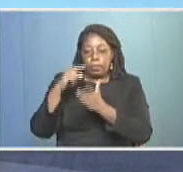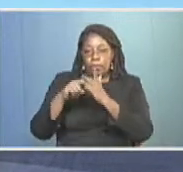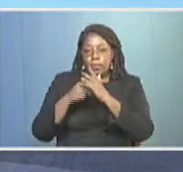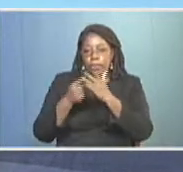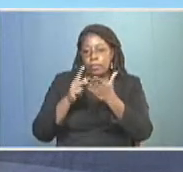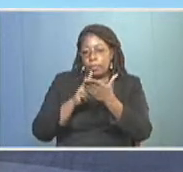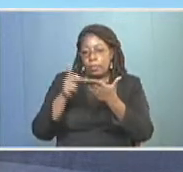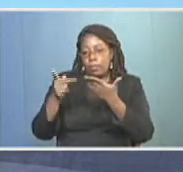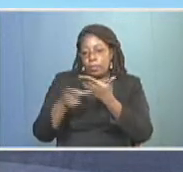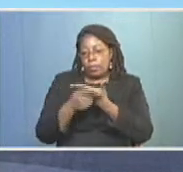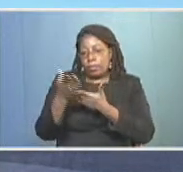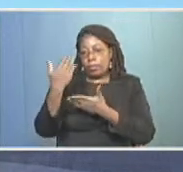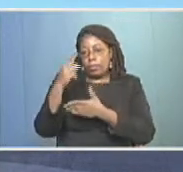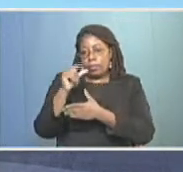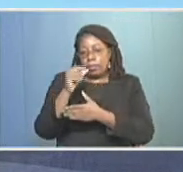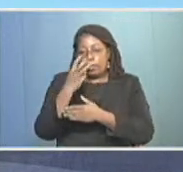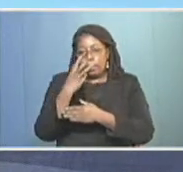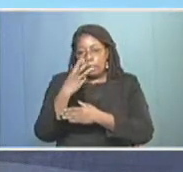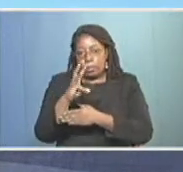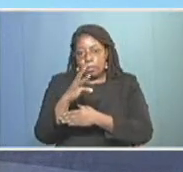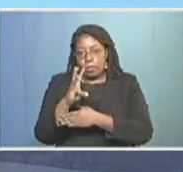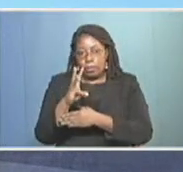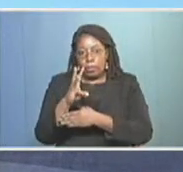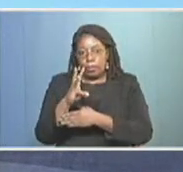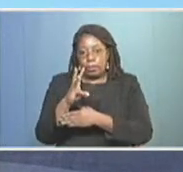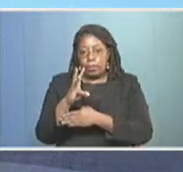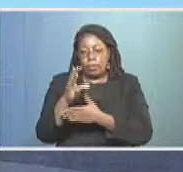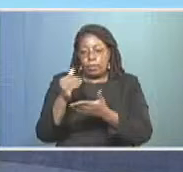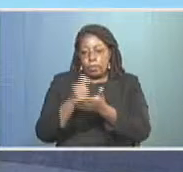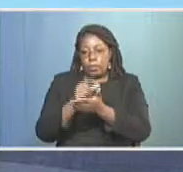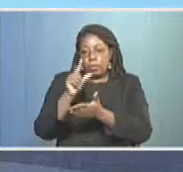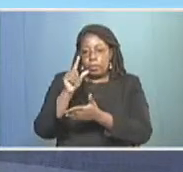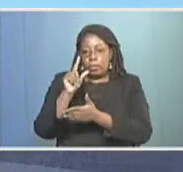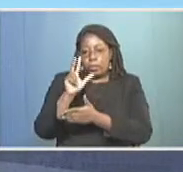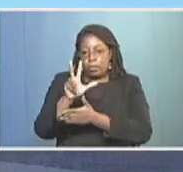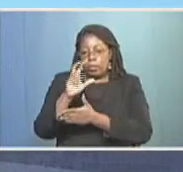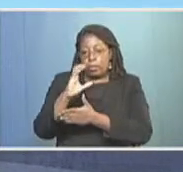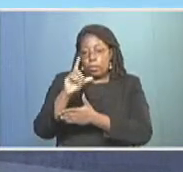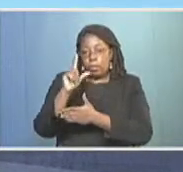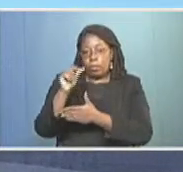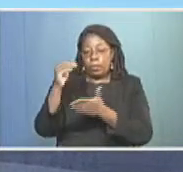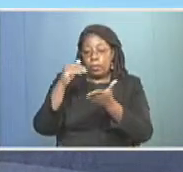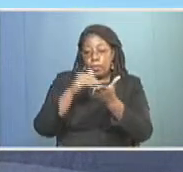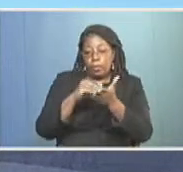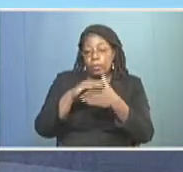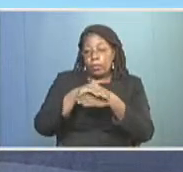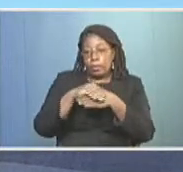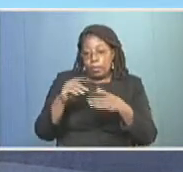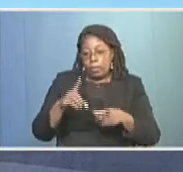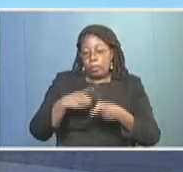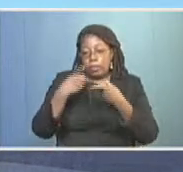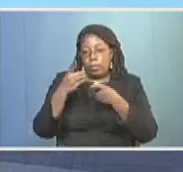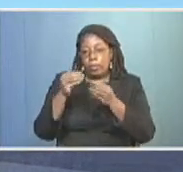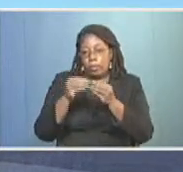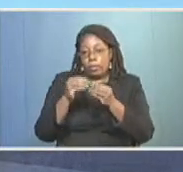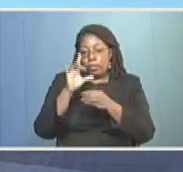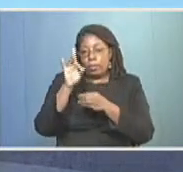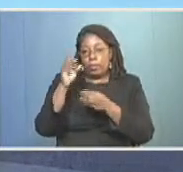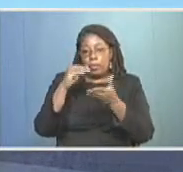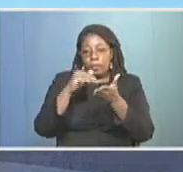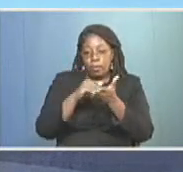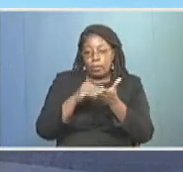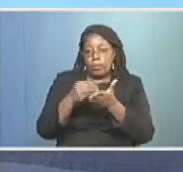the program in 2016, the company's raised over $320,000 and donated more than 8,000 meals to